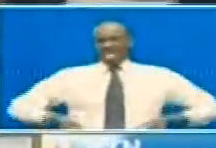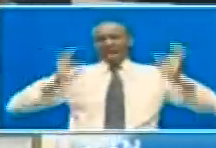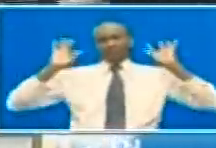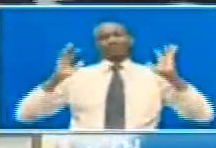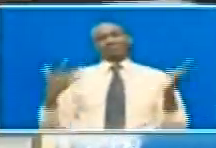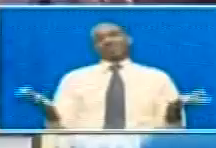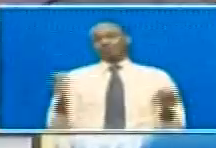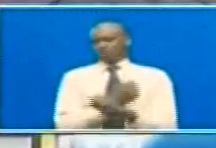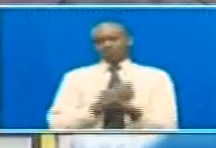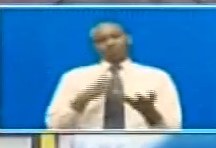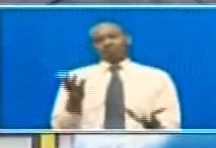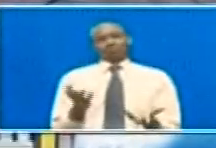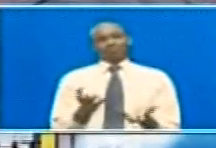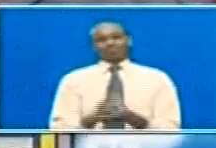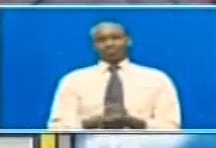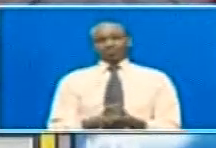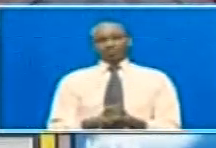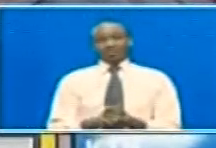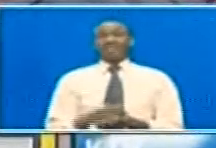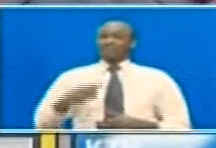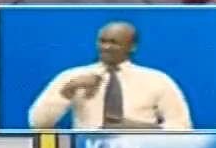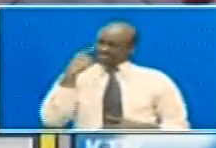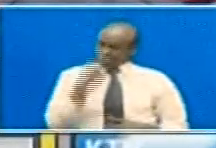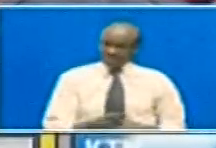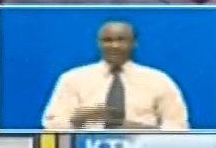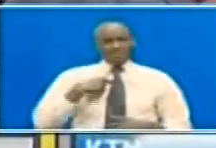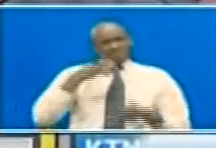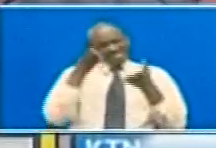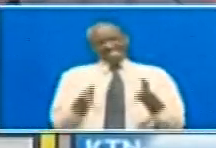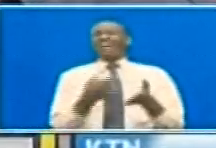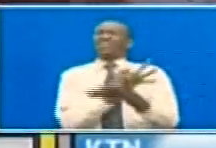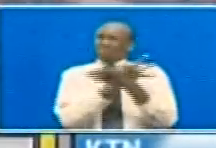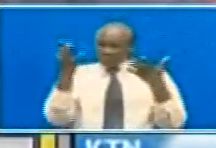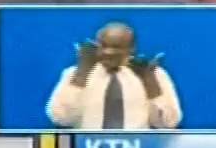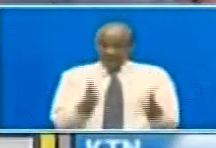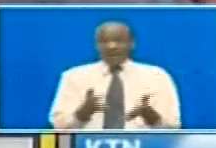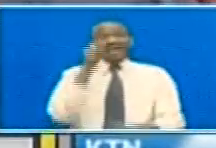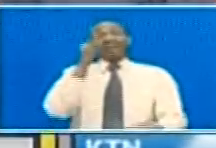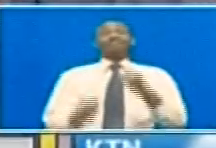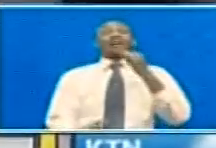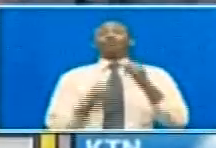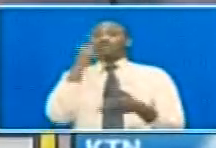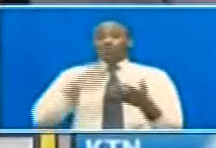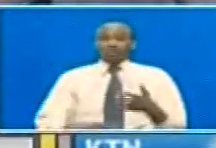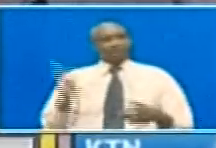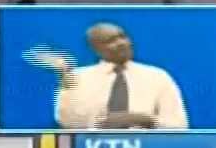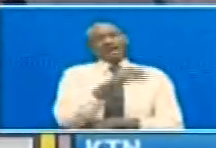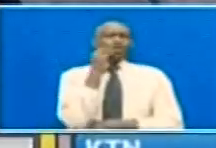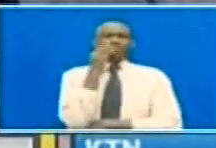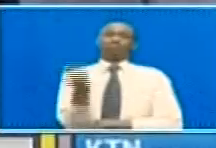grain purchase. Seka, nimesema tumekaa karibu ngapi? Wiki tatu. Mara ya mwisho tukaambiwa mfanye nini? Mrudi